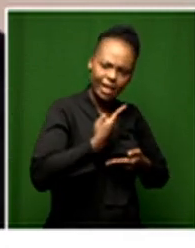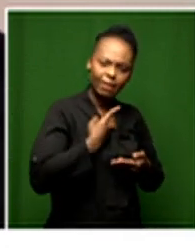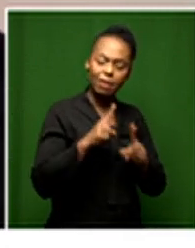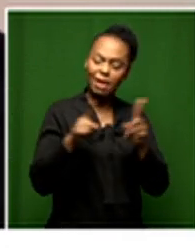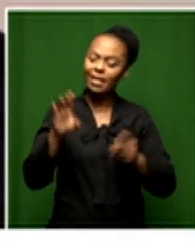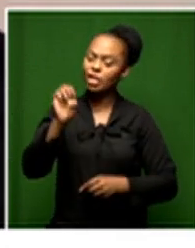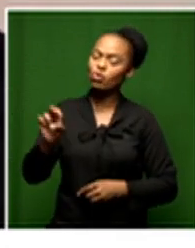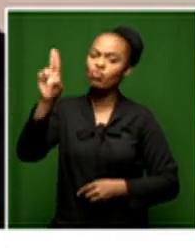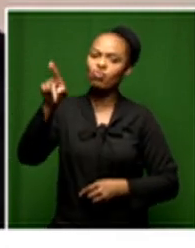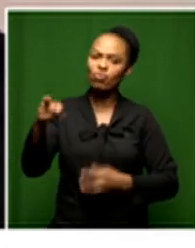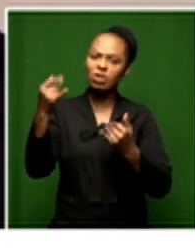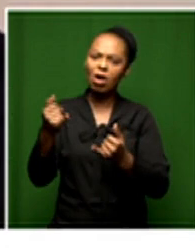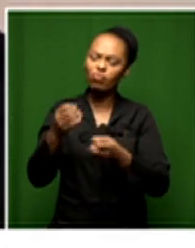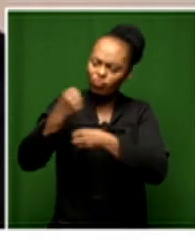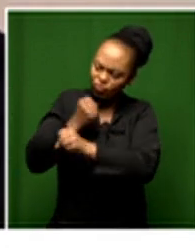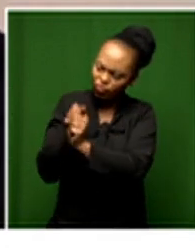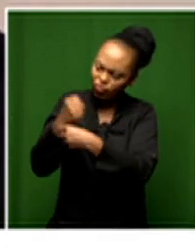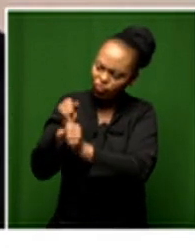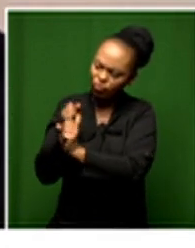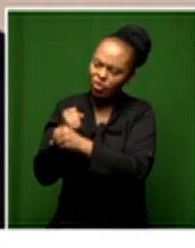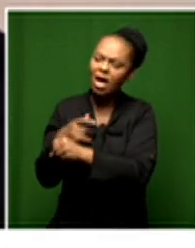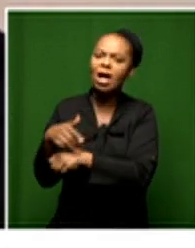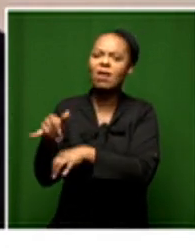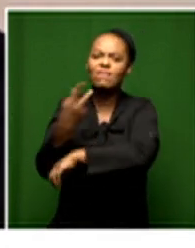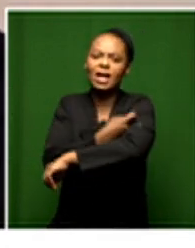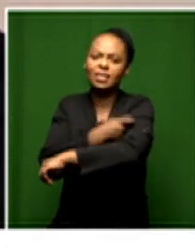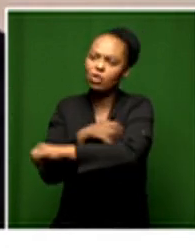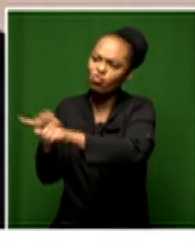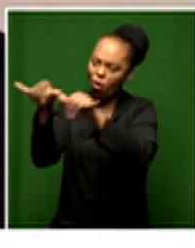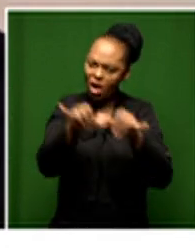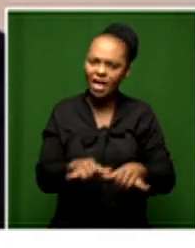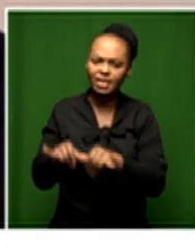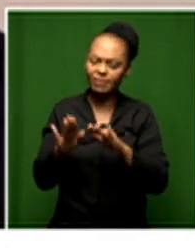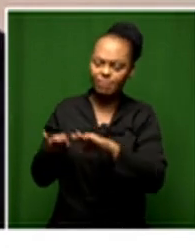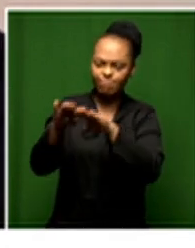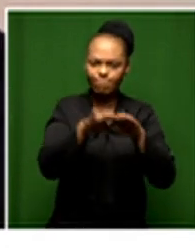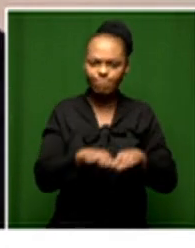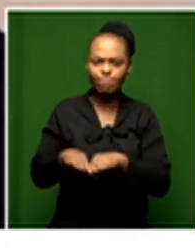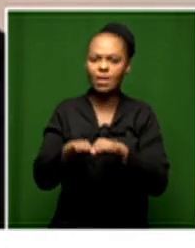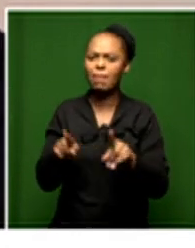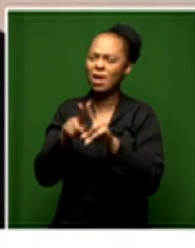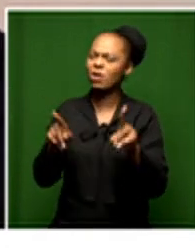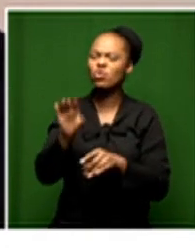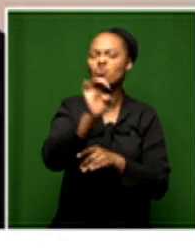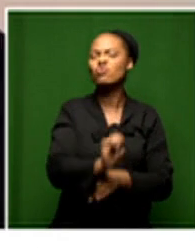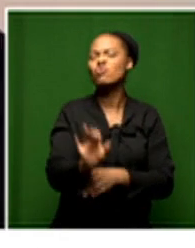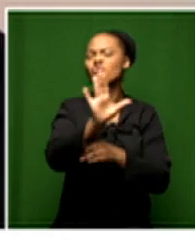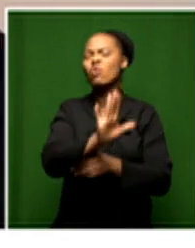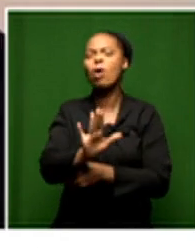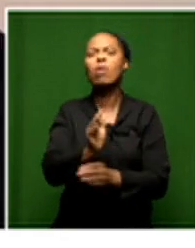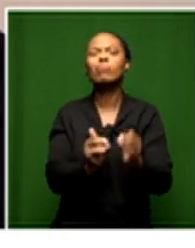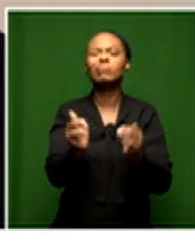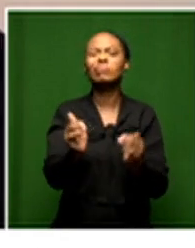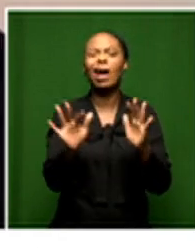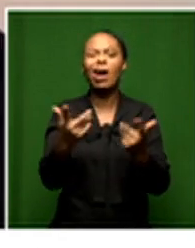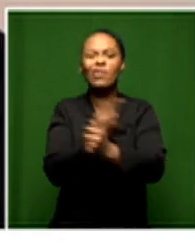is producing and procuring vaccines as a collective, as a bloc. So talk to us more about how Europe is currently managing